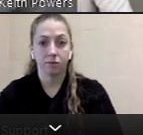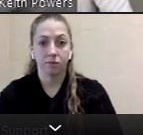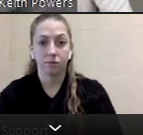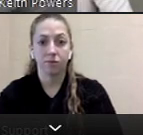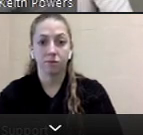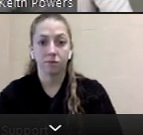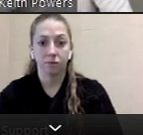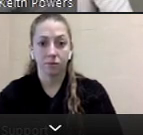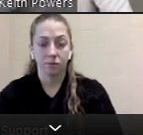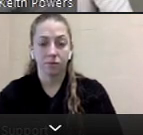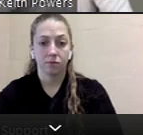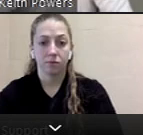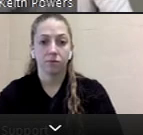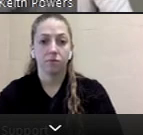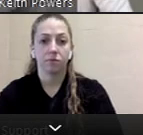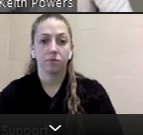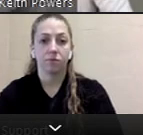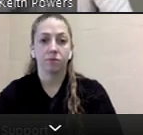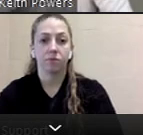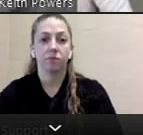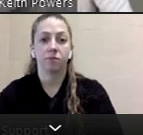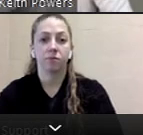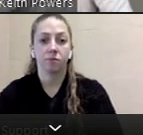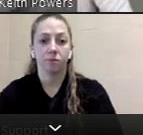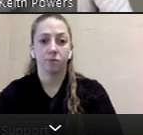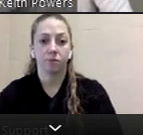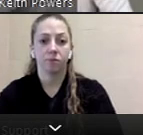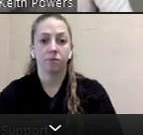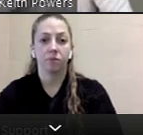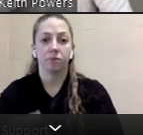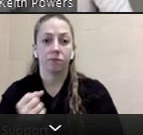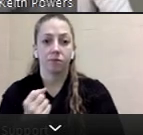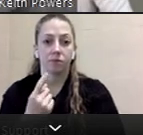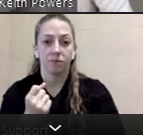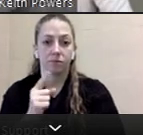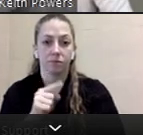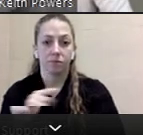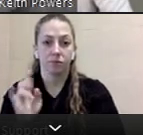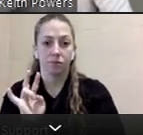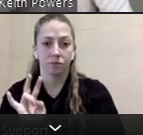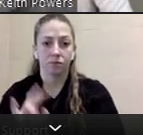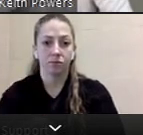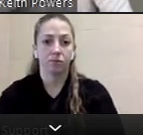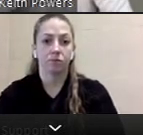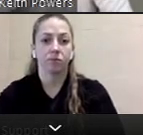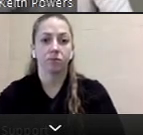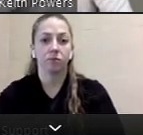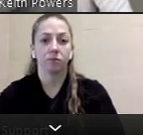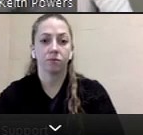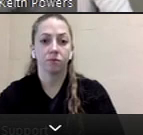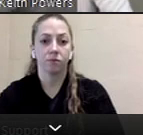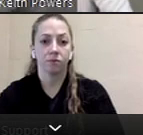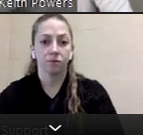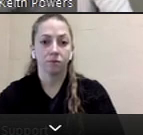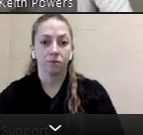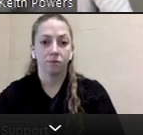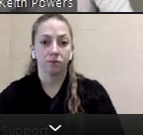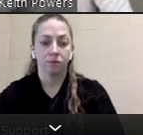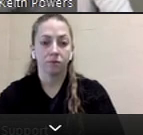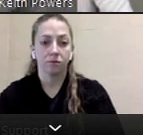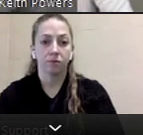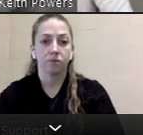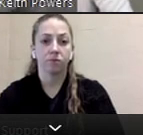through Telescope Health website or the mobile app. This morning, I had a call with our local hospital, all the leadership of the